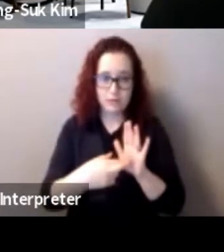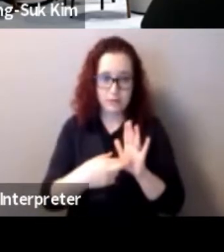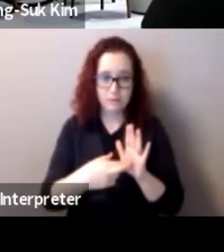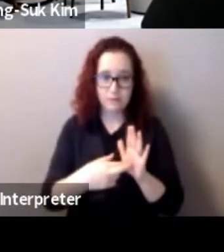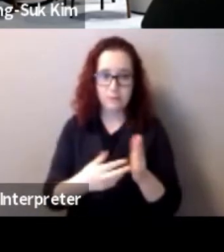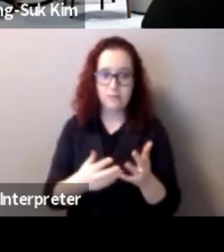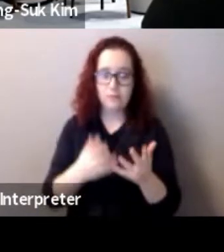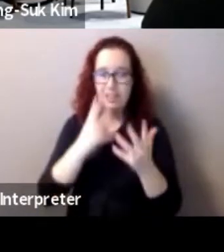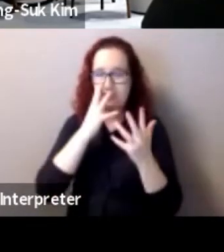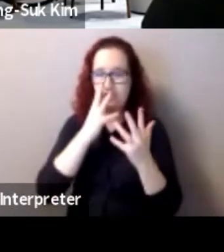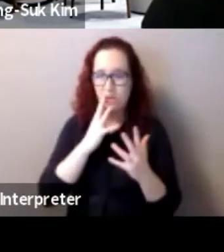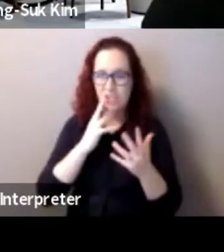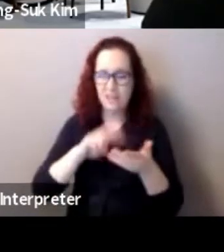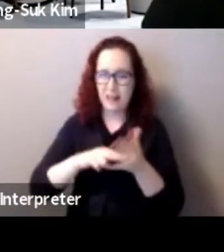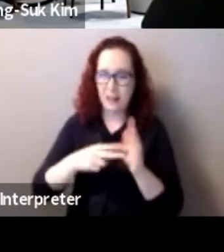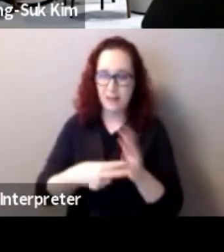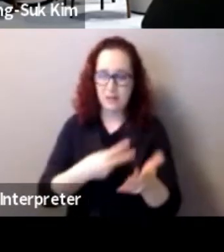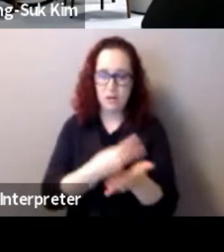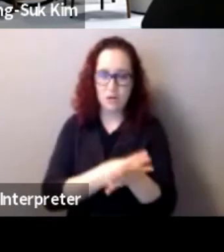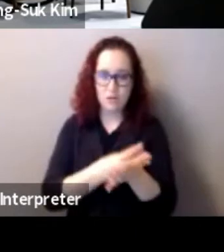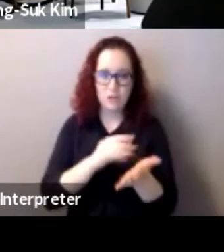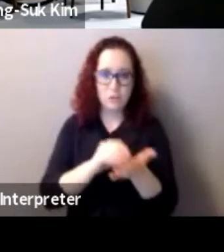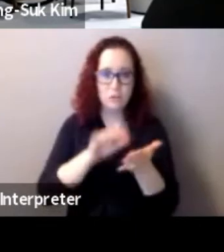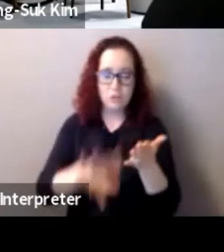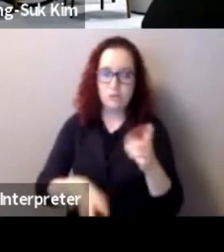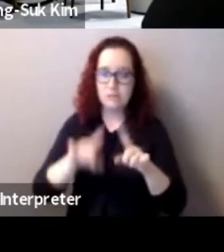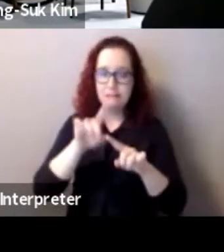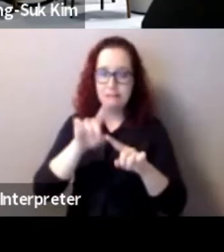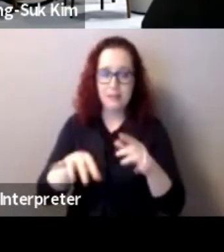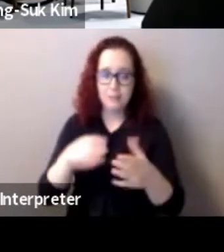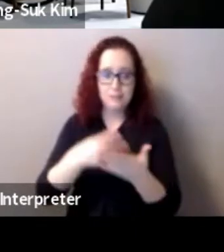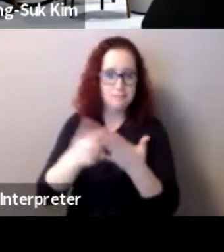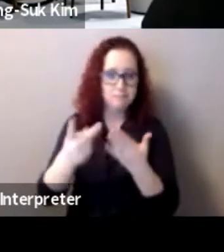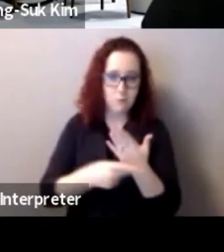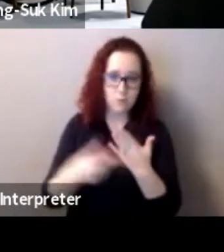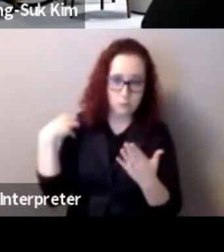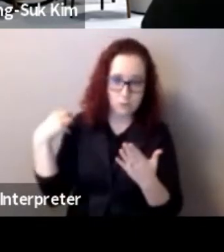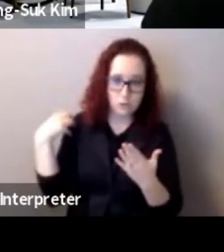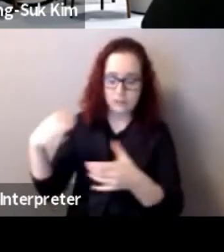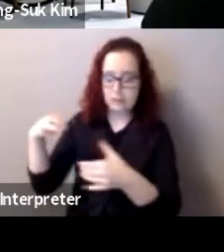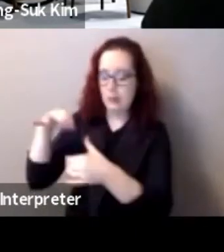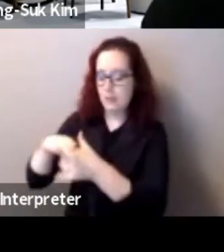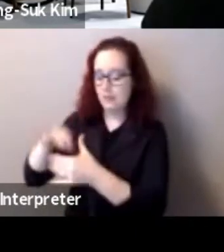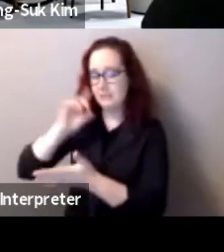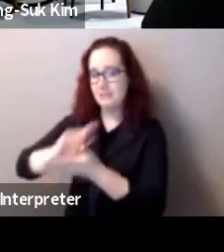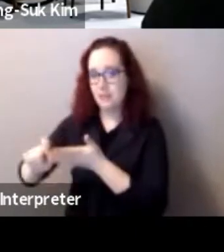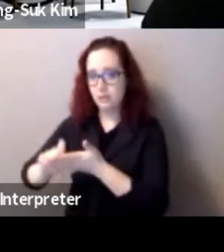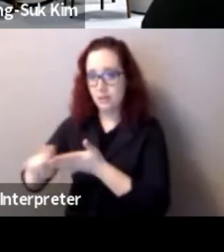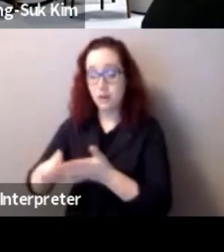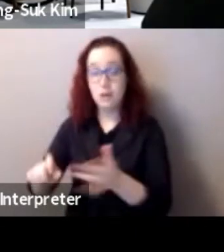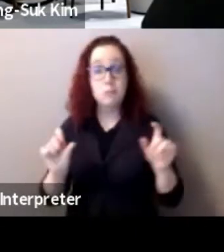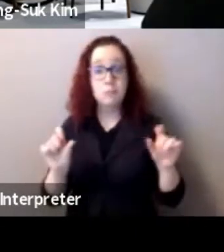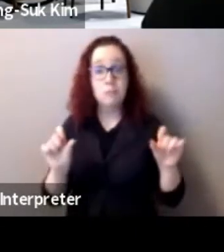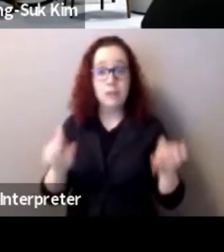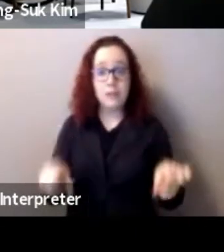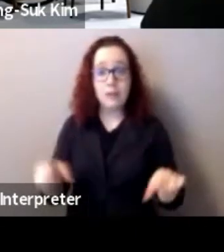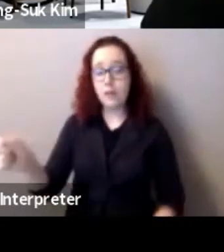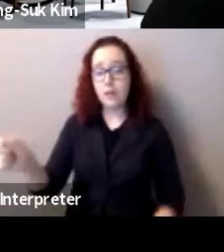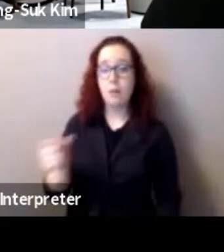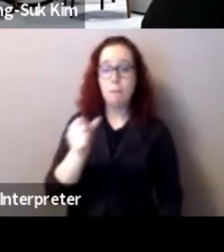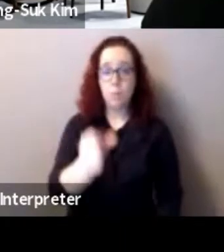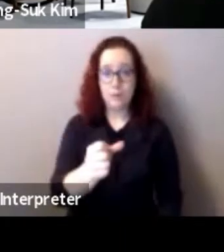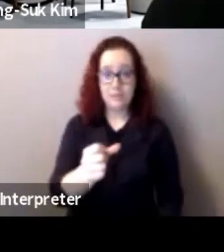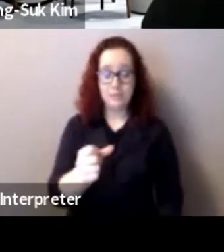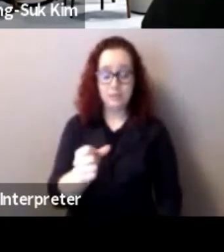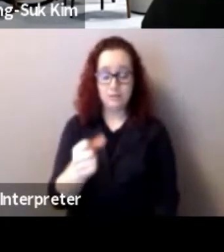Unfortunately, this means that graduate students cannot hold positions of elected program chairs, elected secretaries. They can, however, serve in appointed positions such